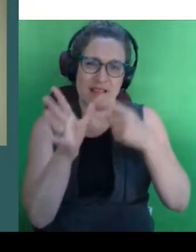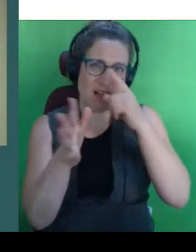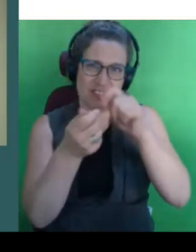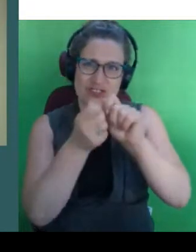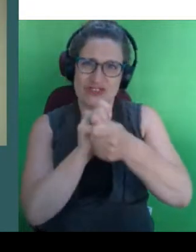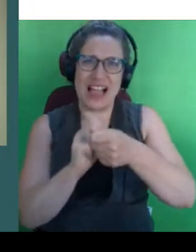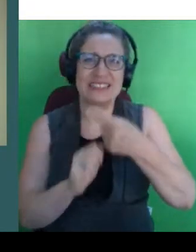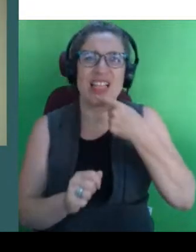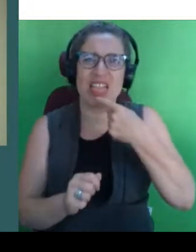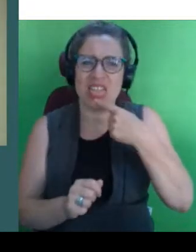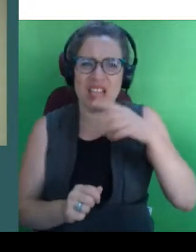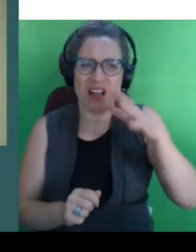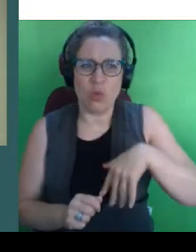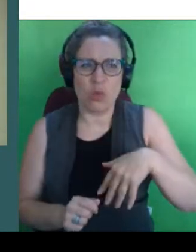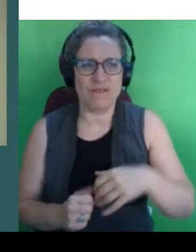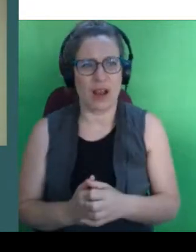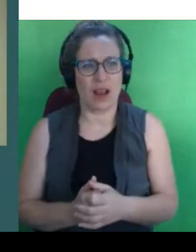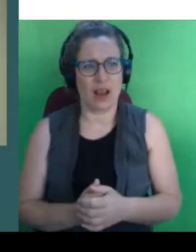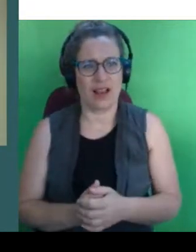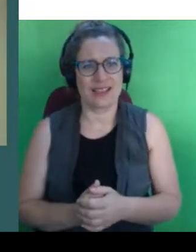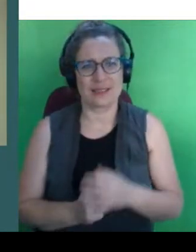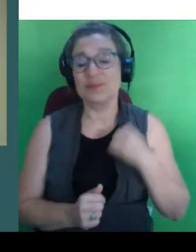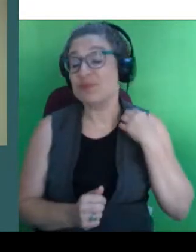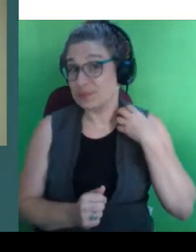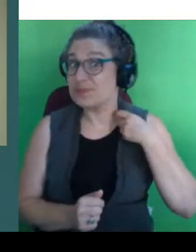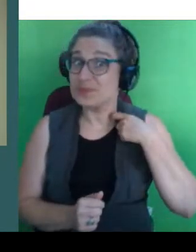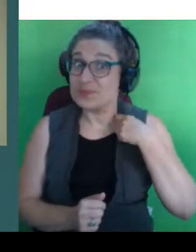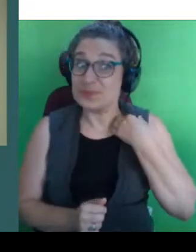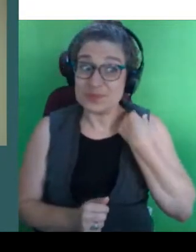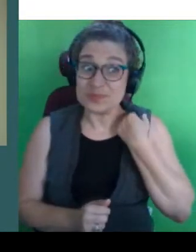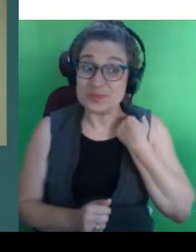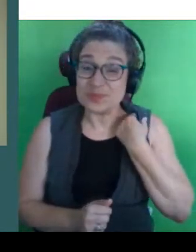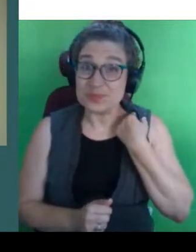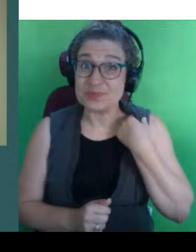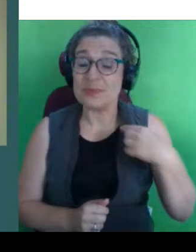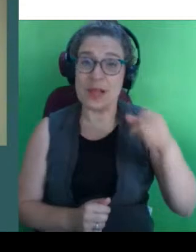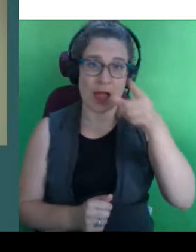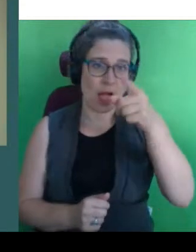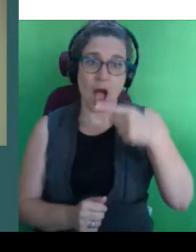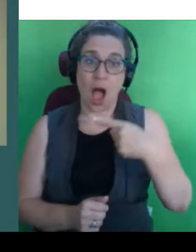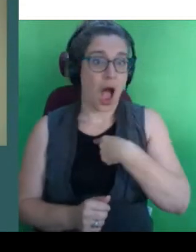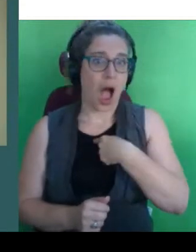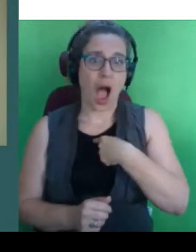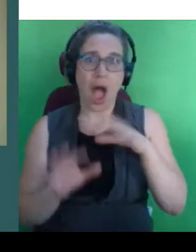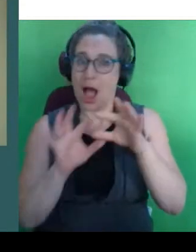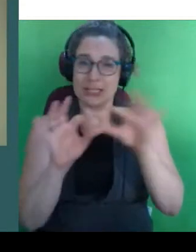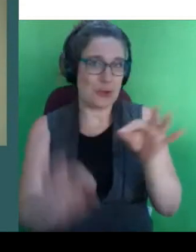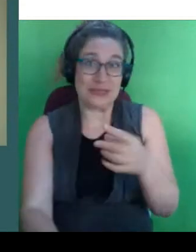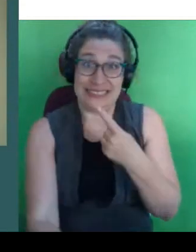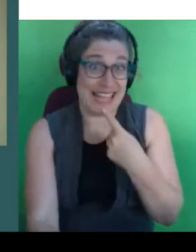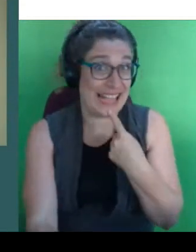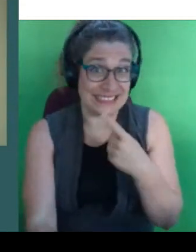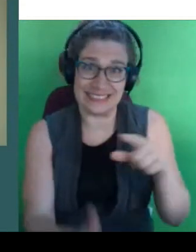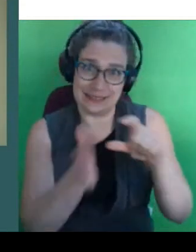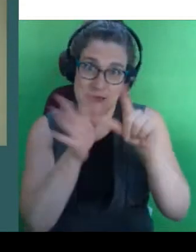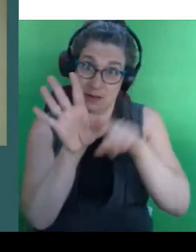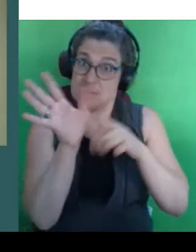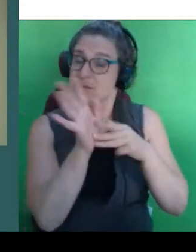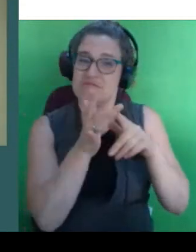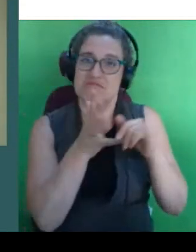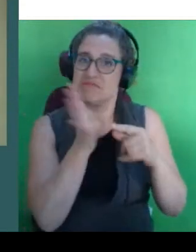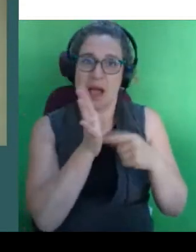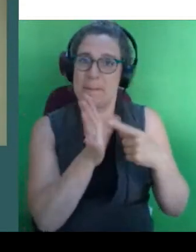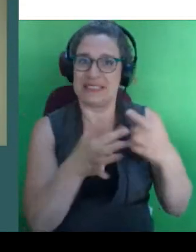off-putting. It's interesting, this. I can't taste Dymista at all. And lots of the population are like